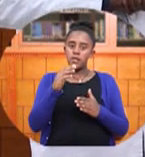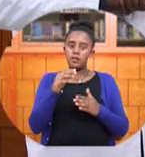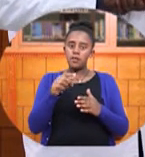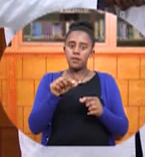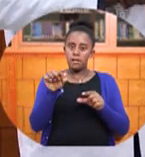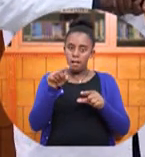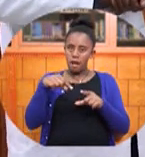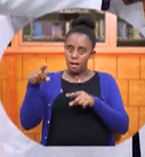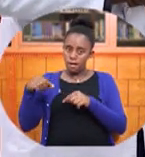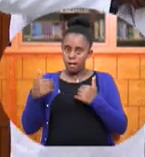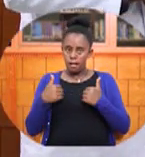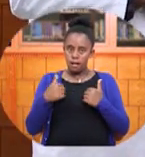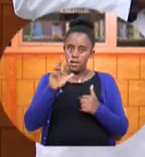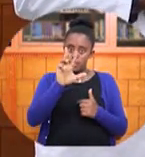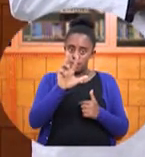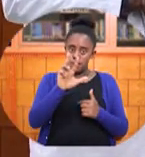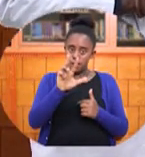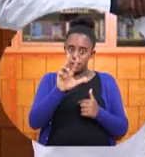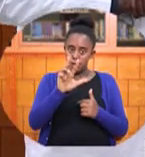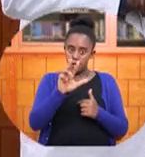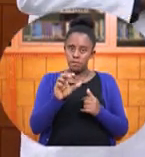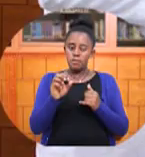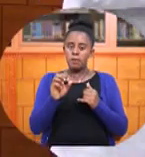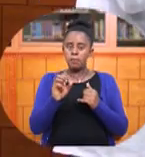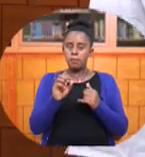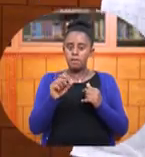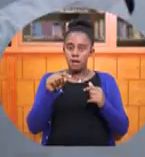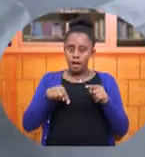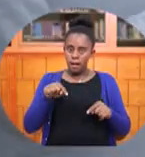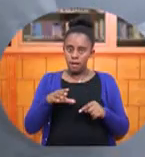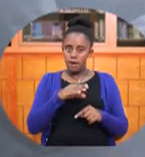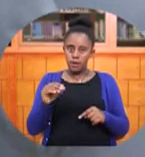is consisting three pairs of leg and wing.